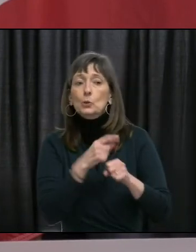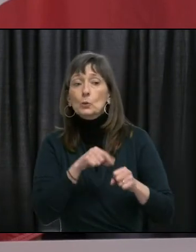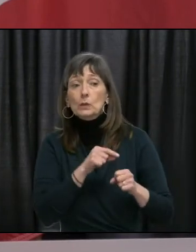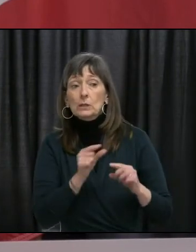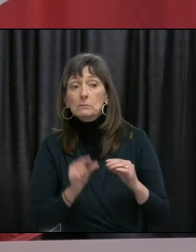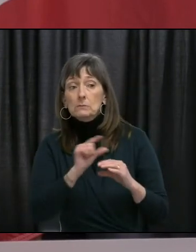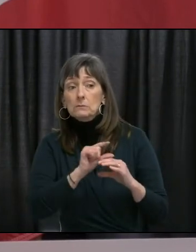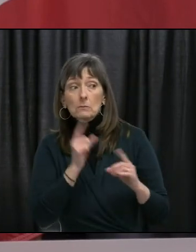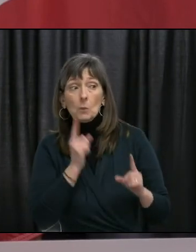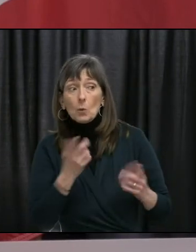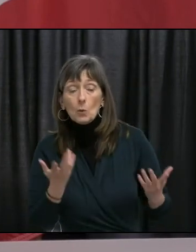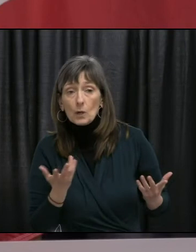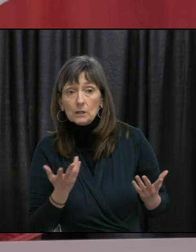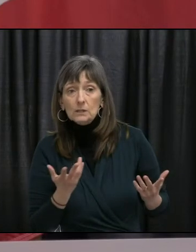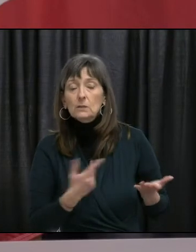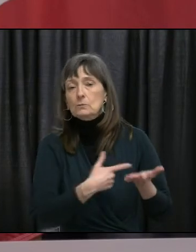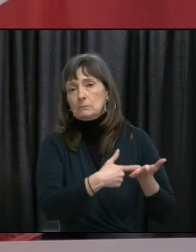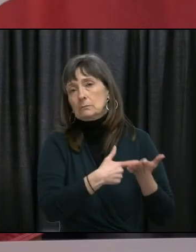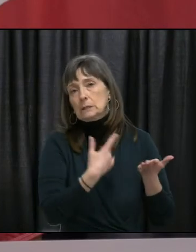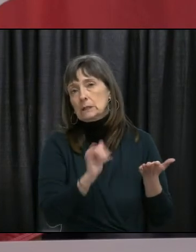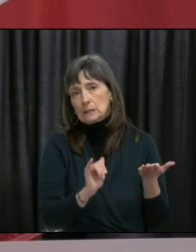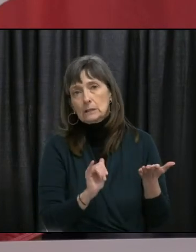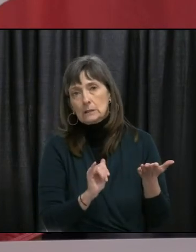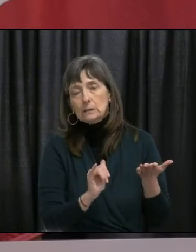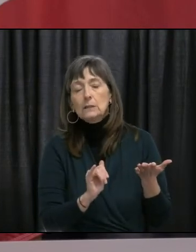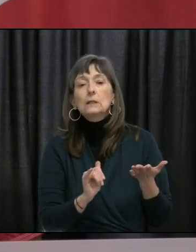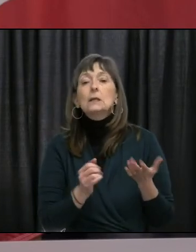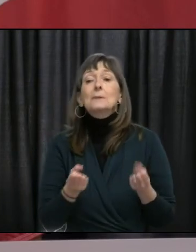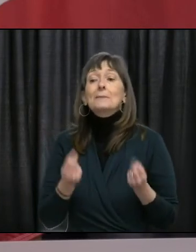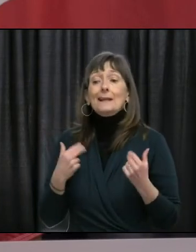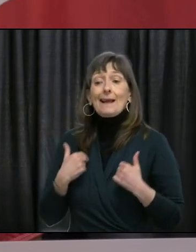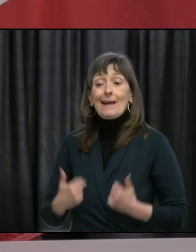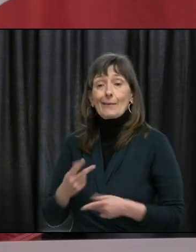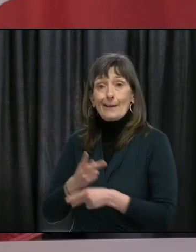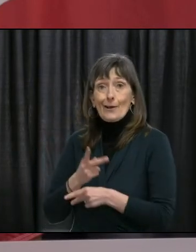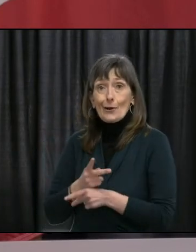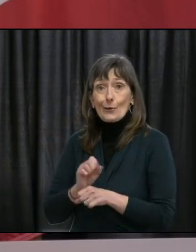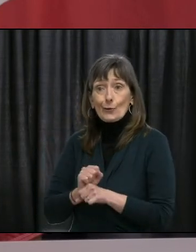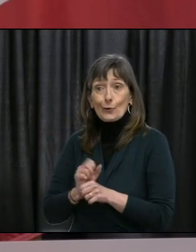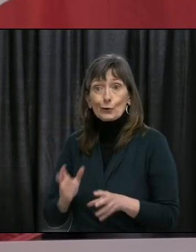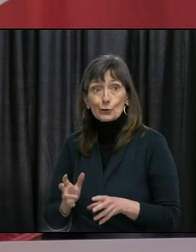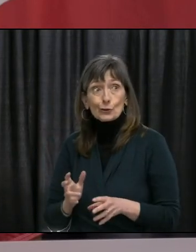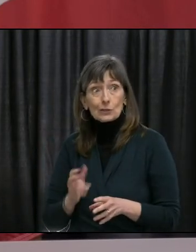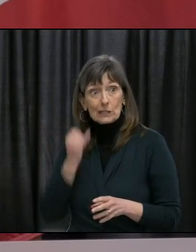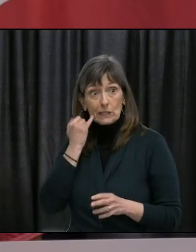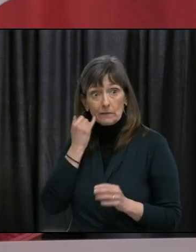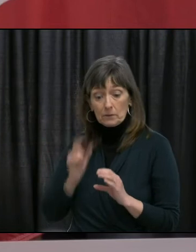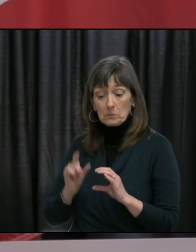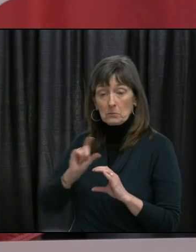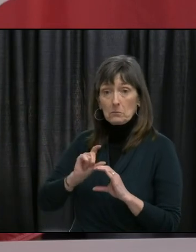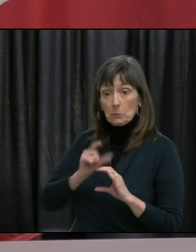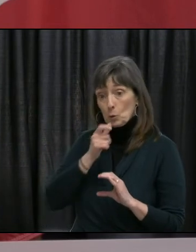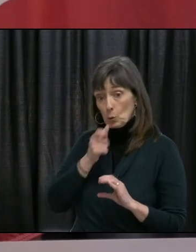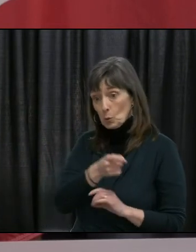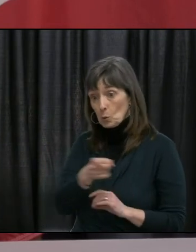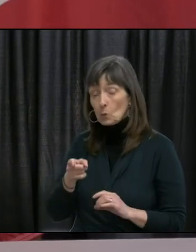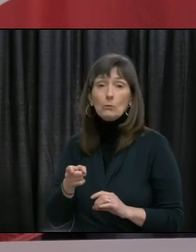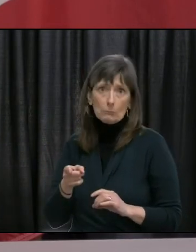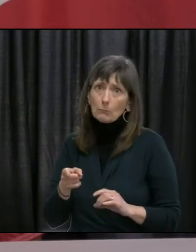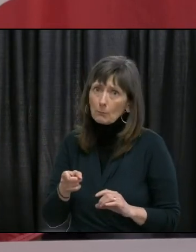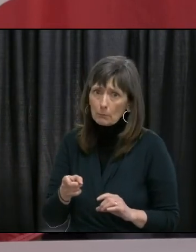for, and as it exists today, that many of our healthcare workers that would be recipients of a program like this, who worthy recipients